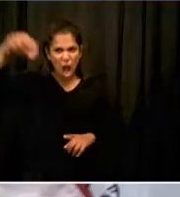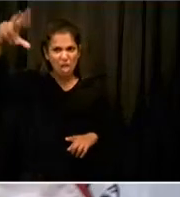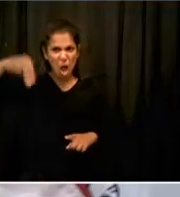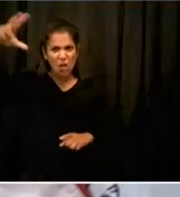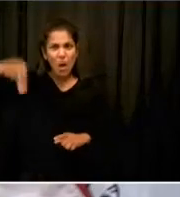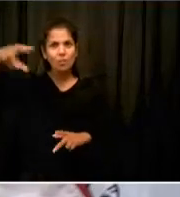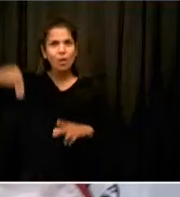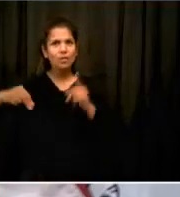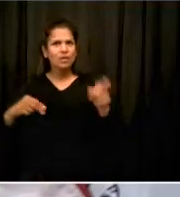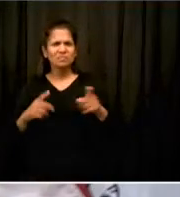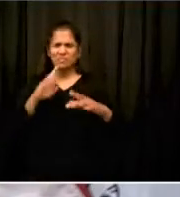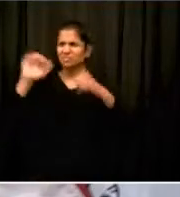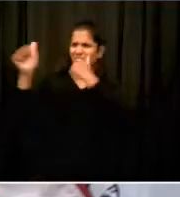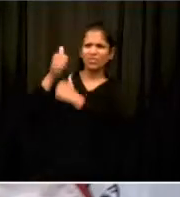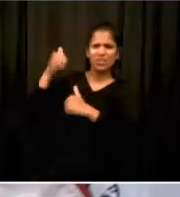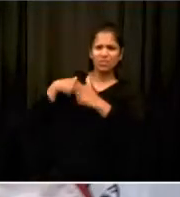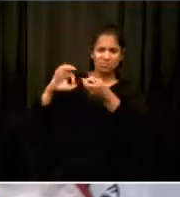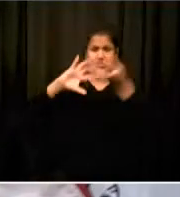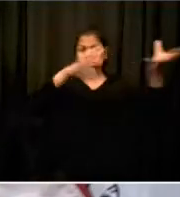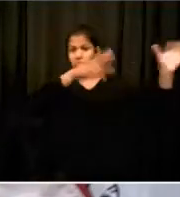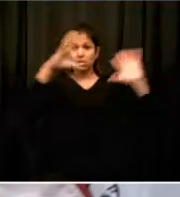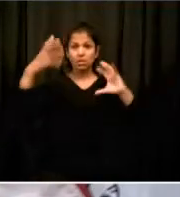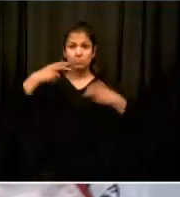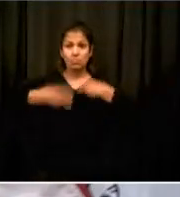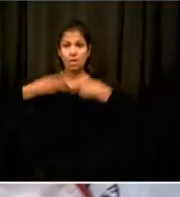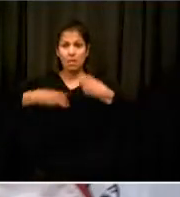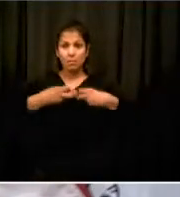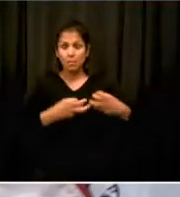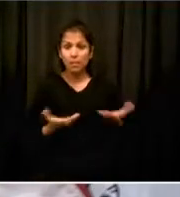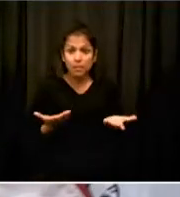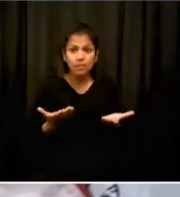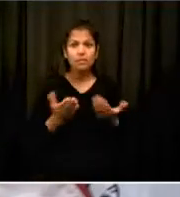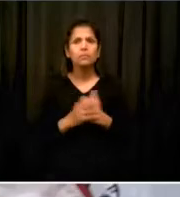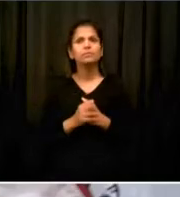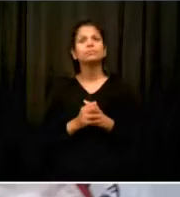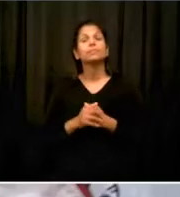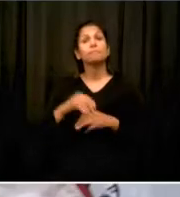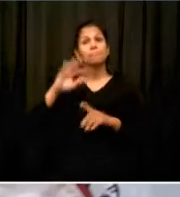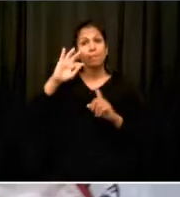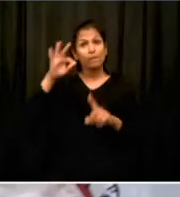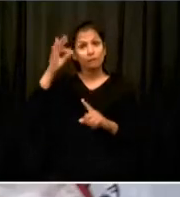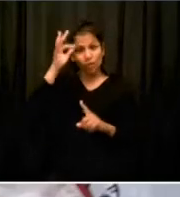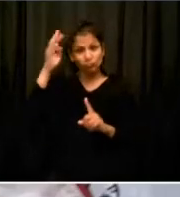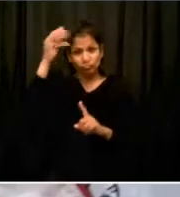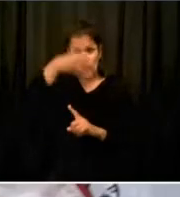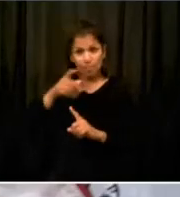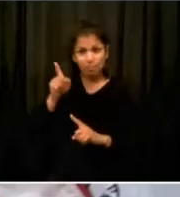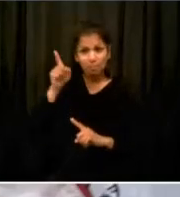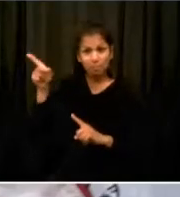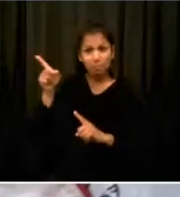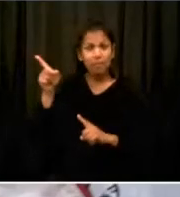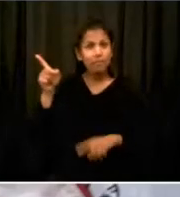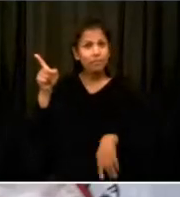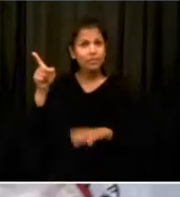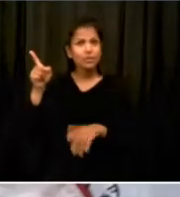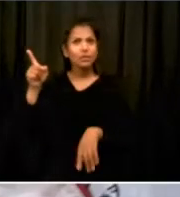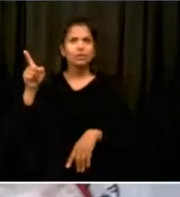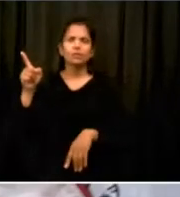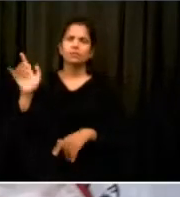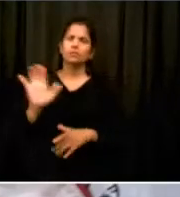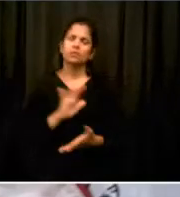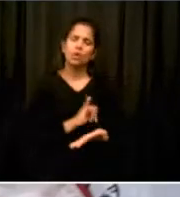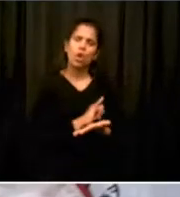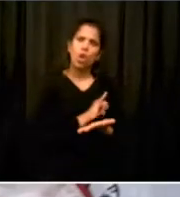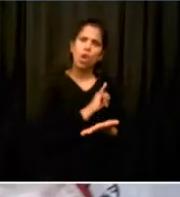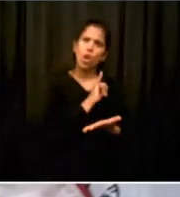York will use our power to fight against it as well. So first, we need to put this in context. This might be a little bit of a